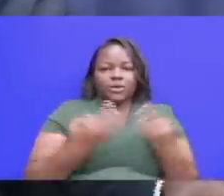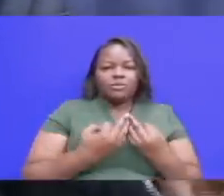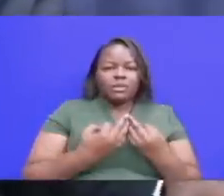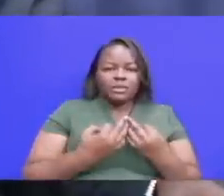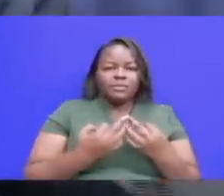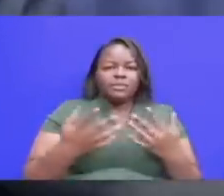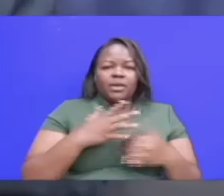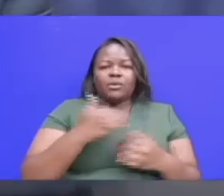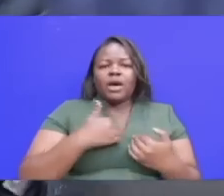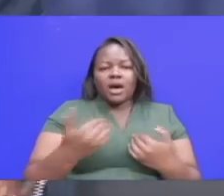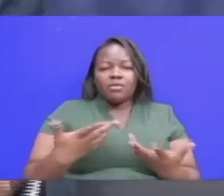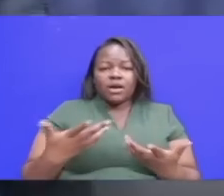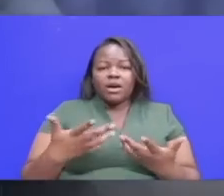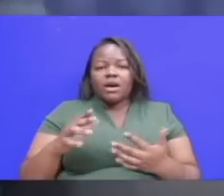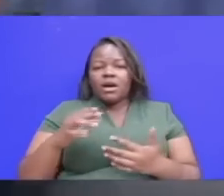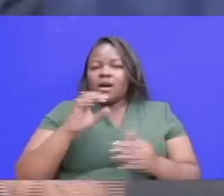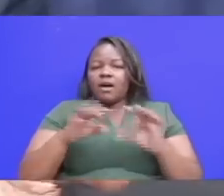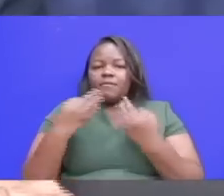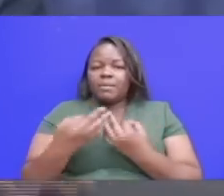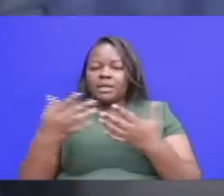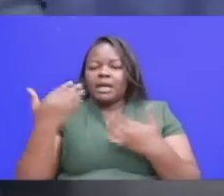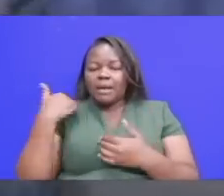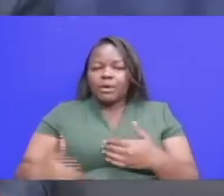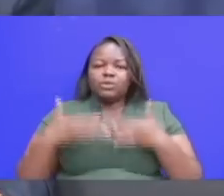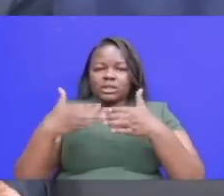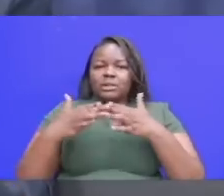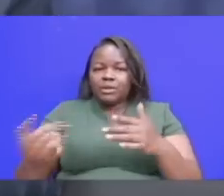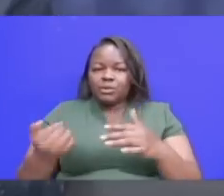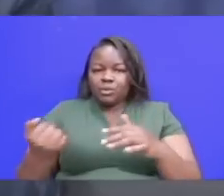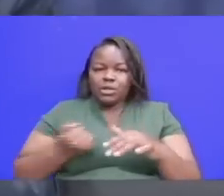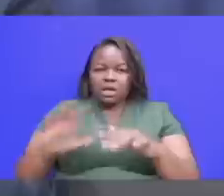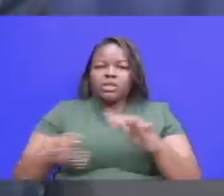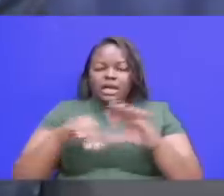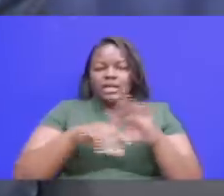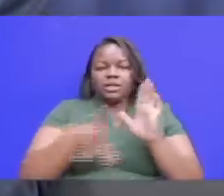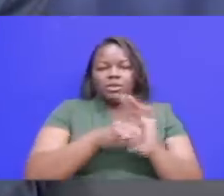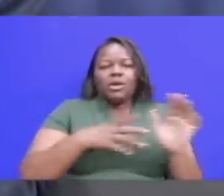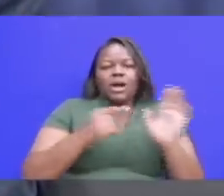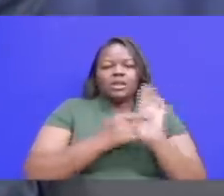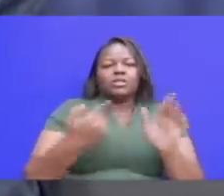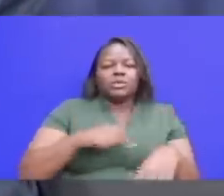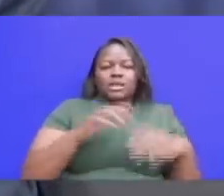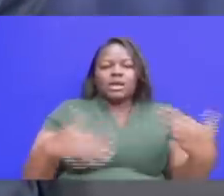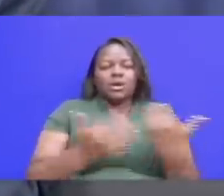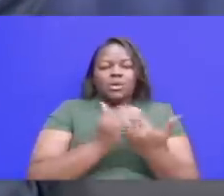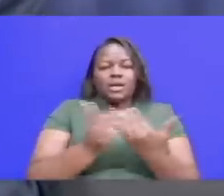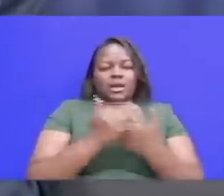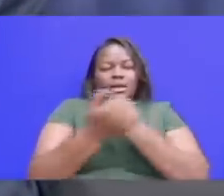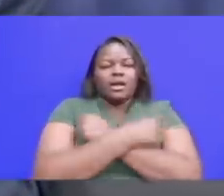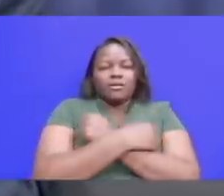with the daughter-in-law, doing this and that, the Bible gives it as it is. Mm-hmm. It shows us how caring and